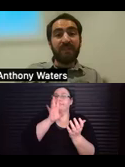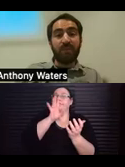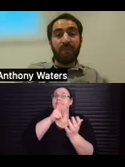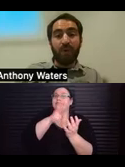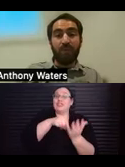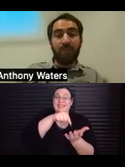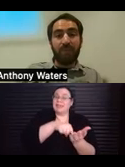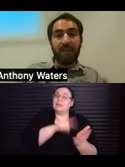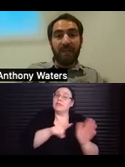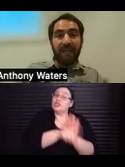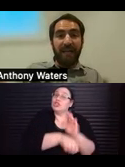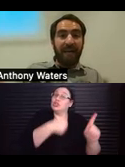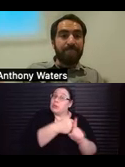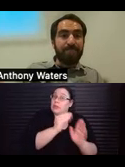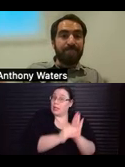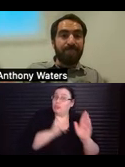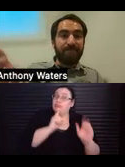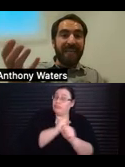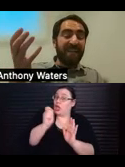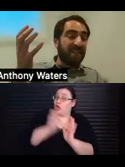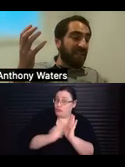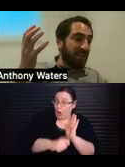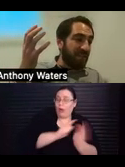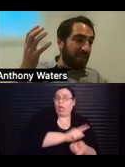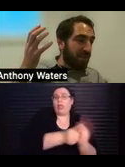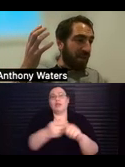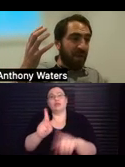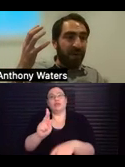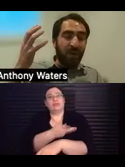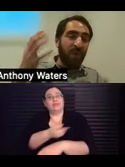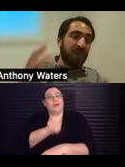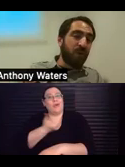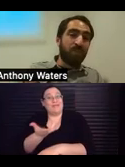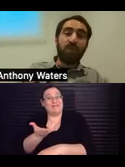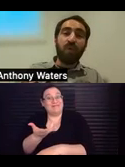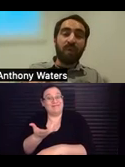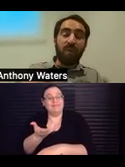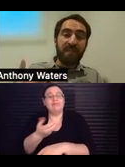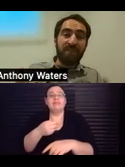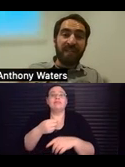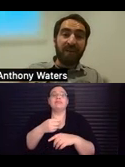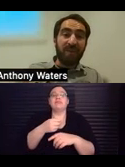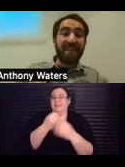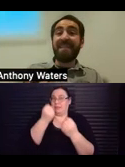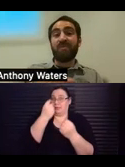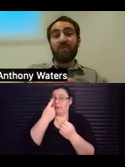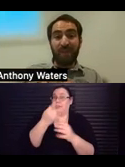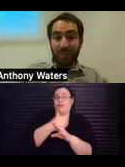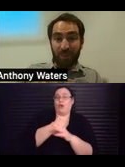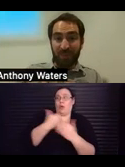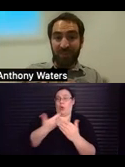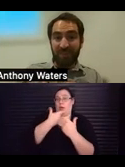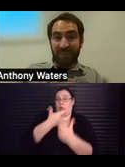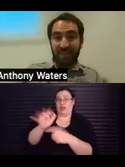note that he turned into a poem. And I want to note before we watch the video that it is